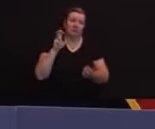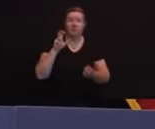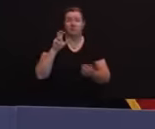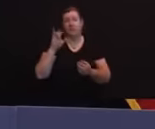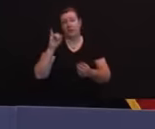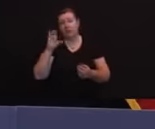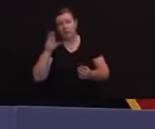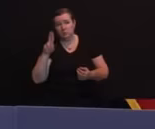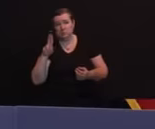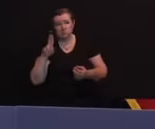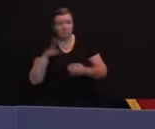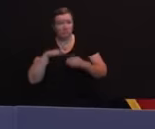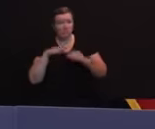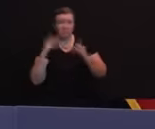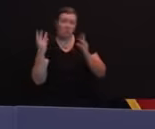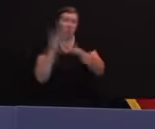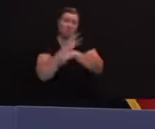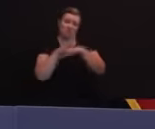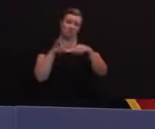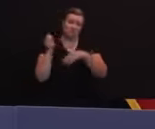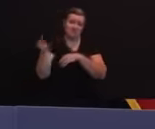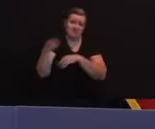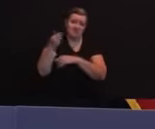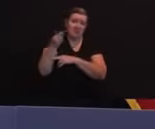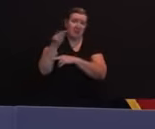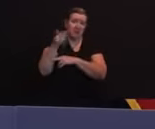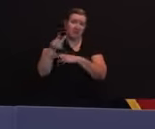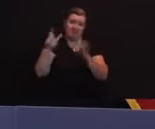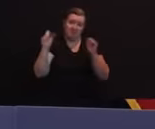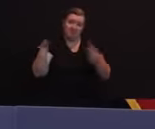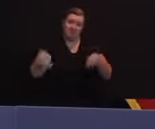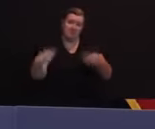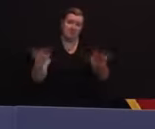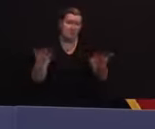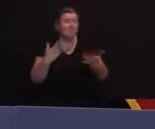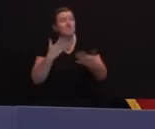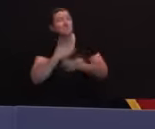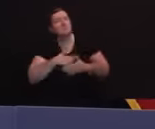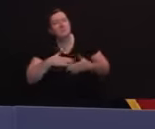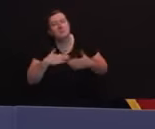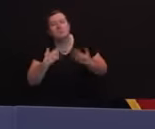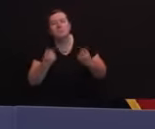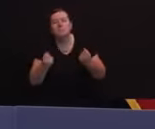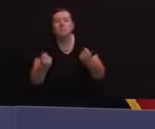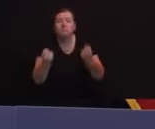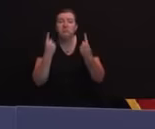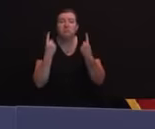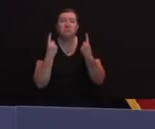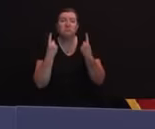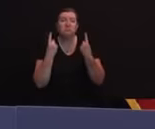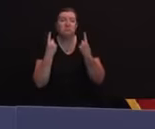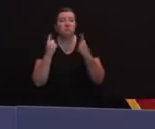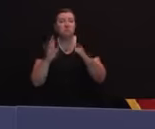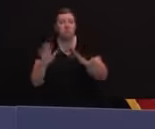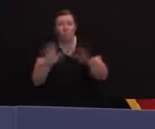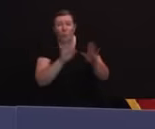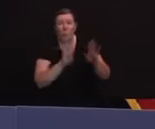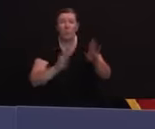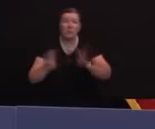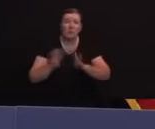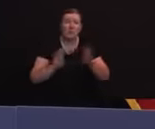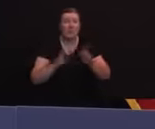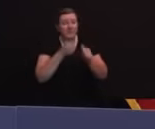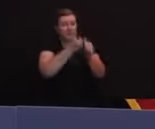April. I cannot encourage people enough to understand how their behaviors, each one of us, our